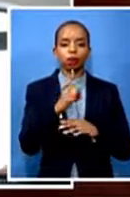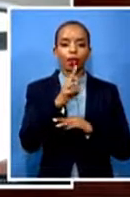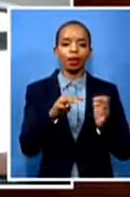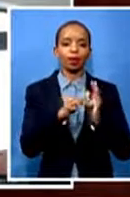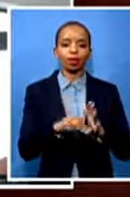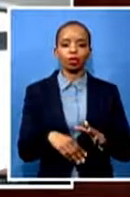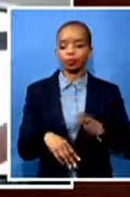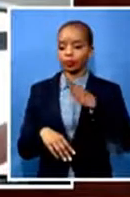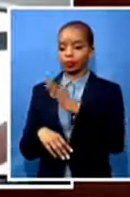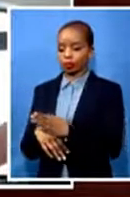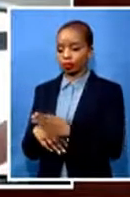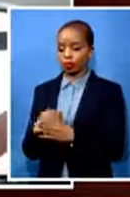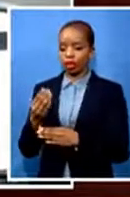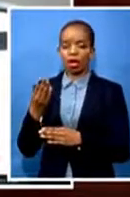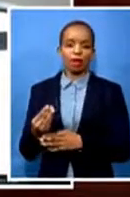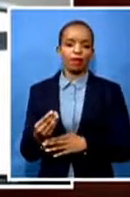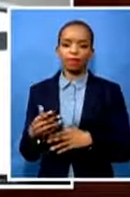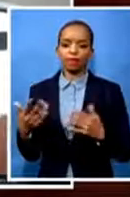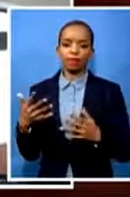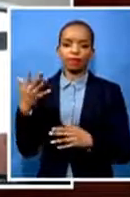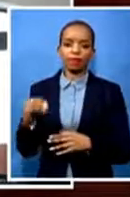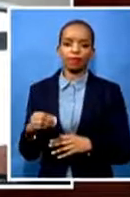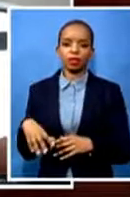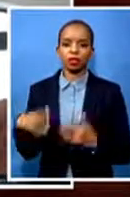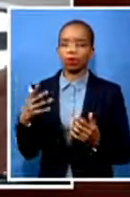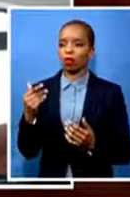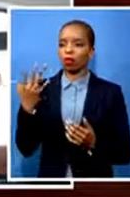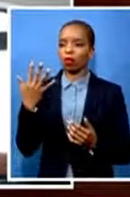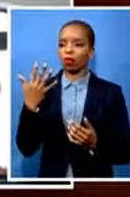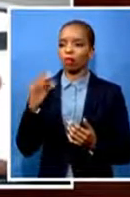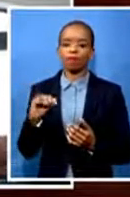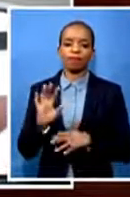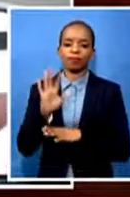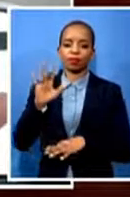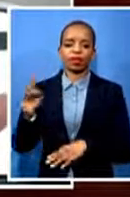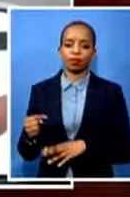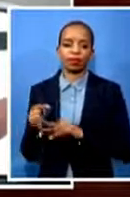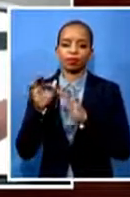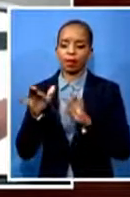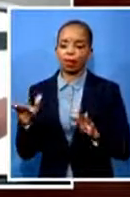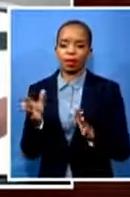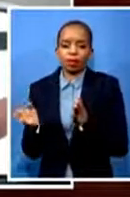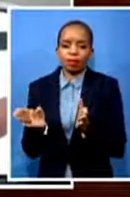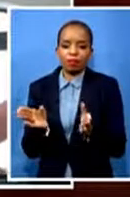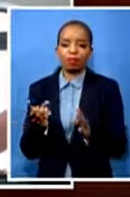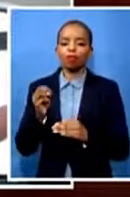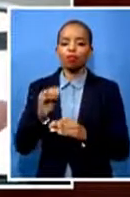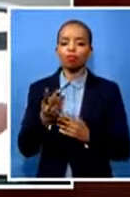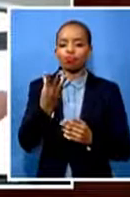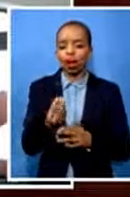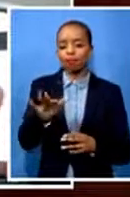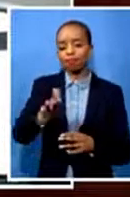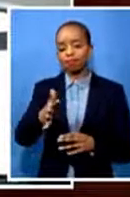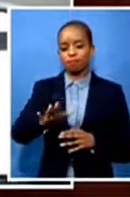50 or 50,000 people. Right. So you have an average to make sure that at least the IEC then would then be